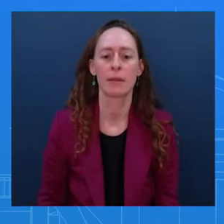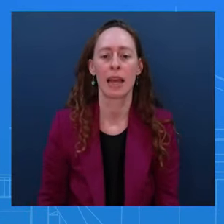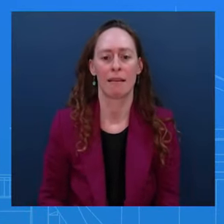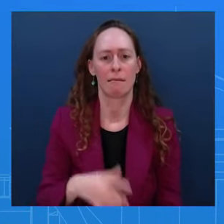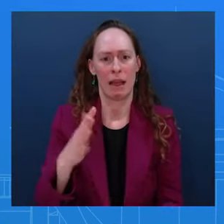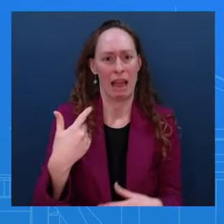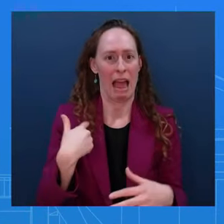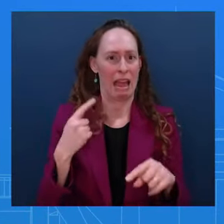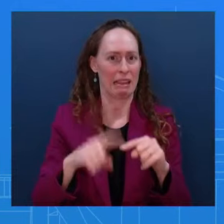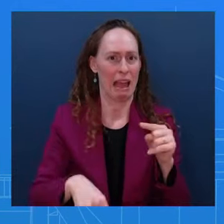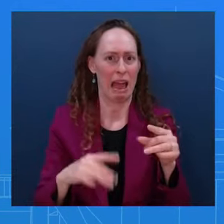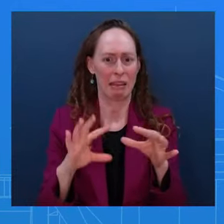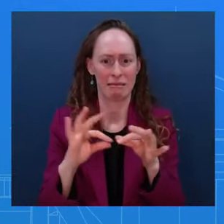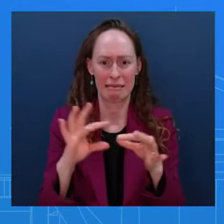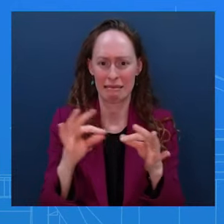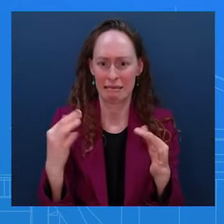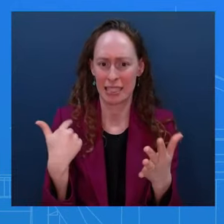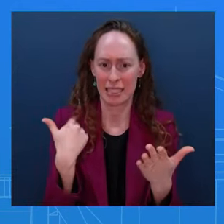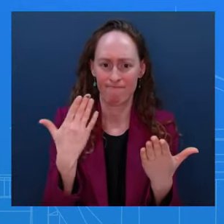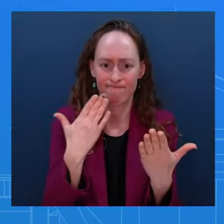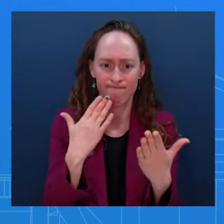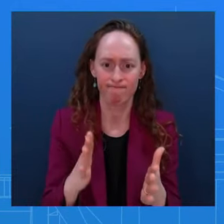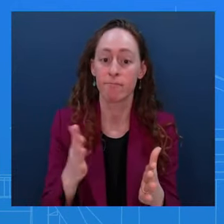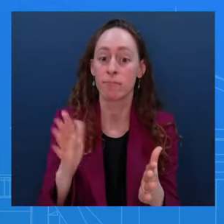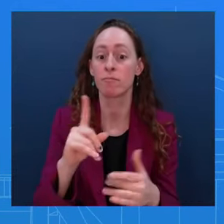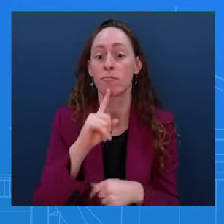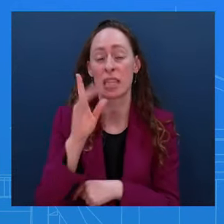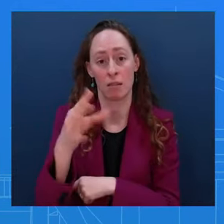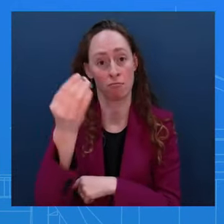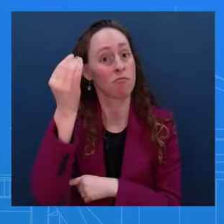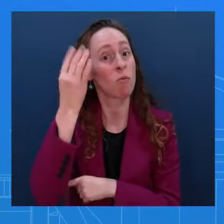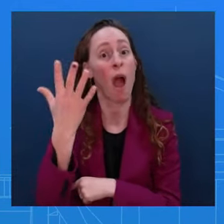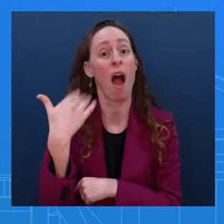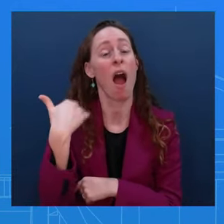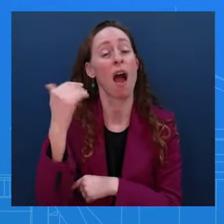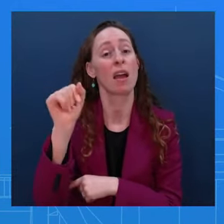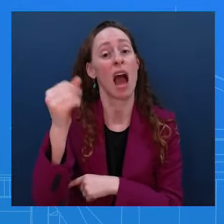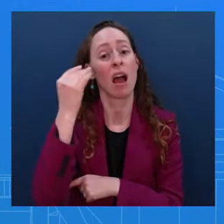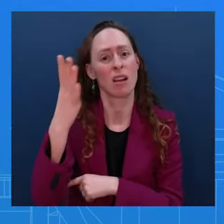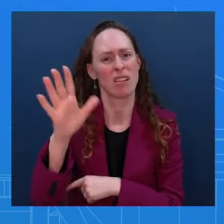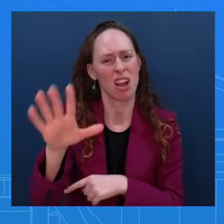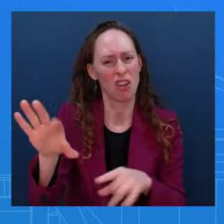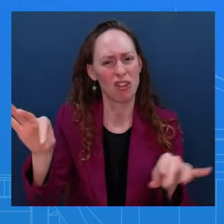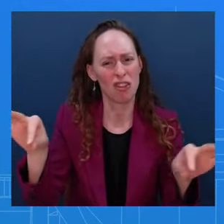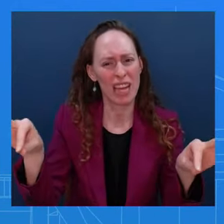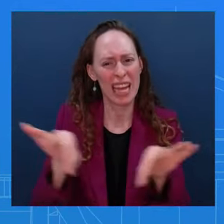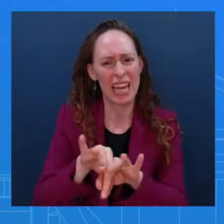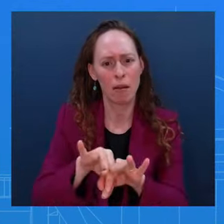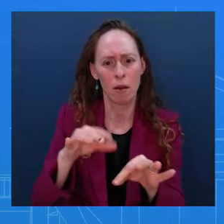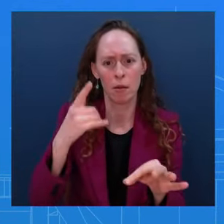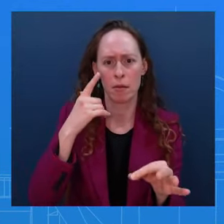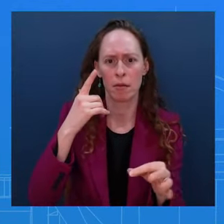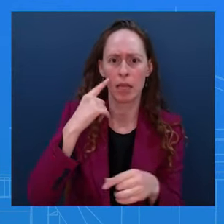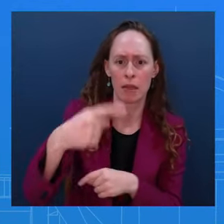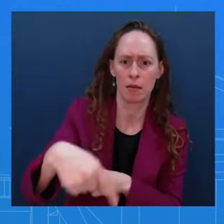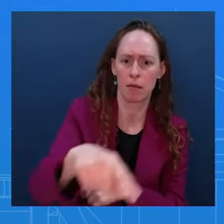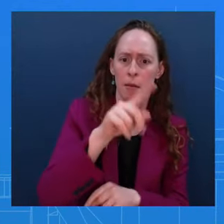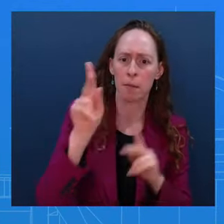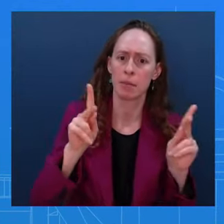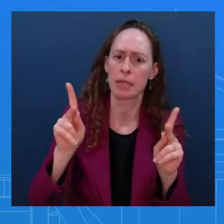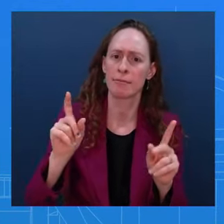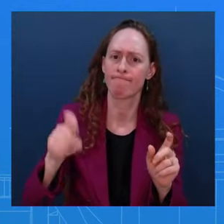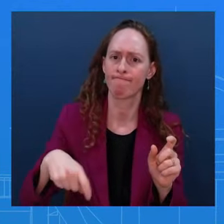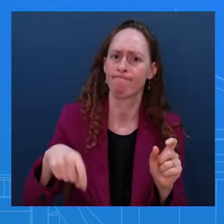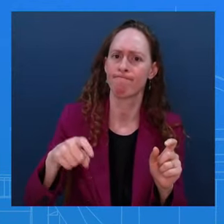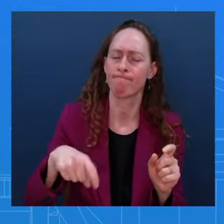it's absolutely critical as a staple for the Palestinian people, and we're going to keep working with our Israeli counterparts to see if we can get that port open